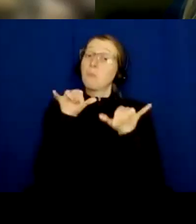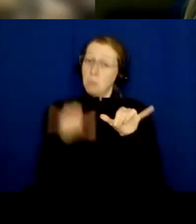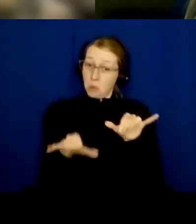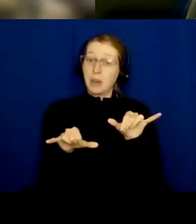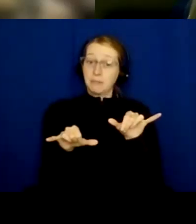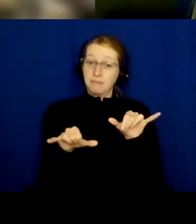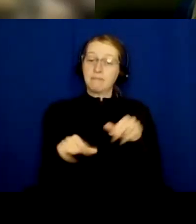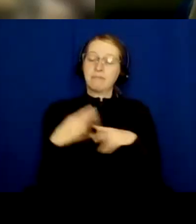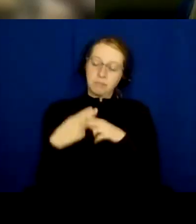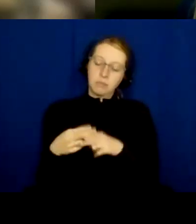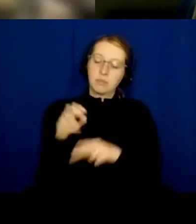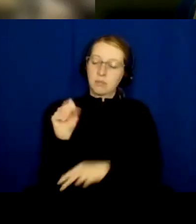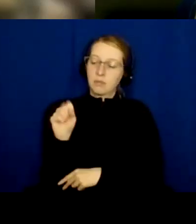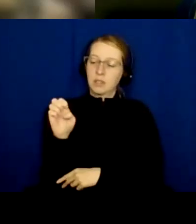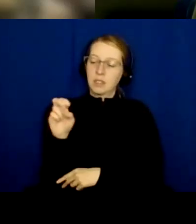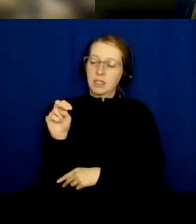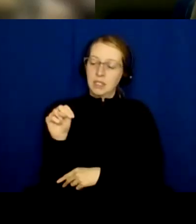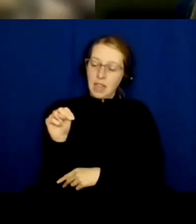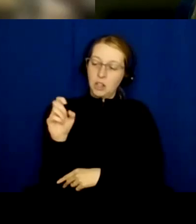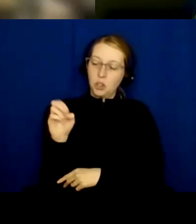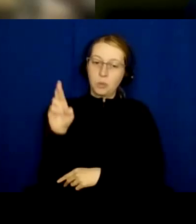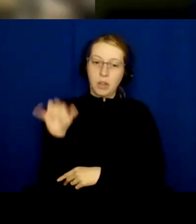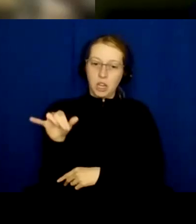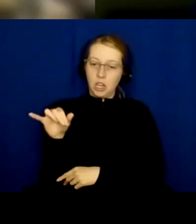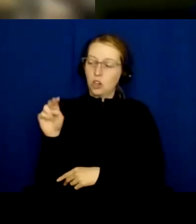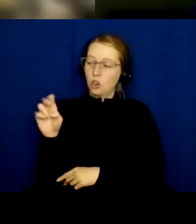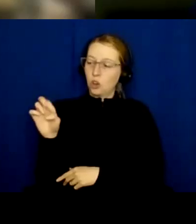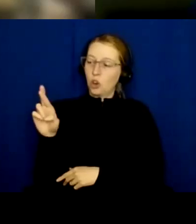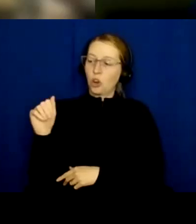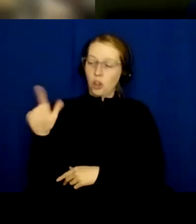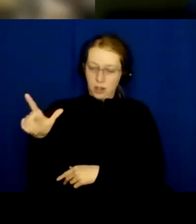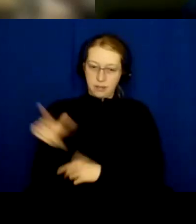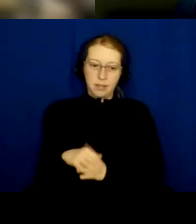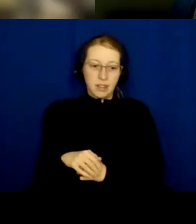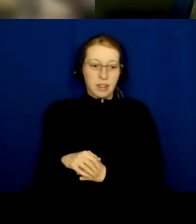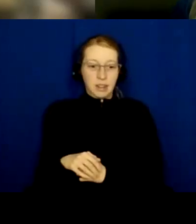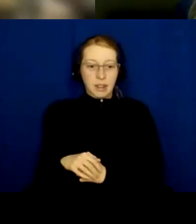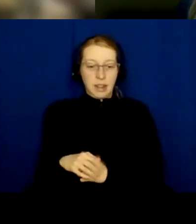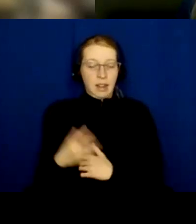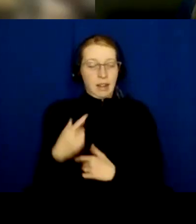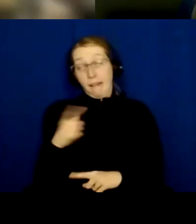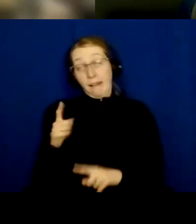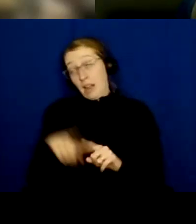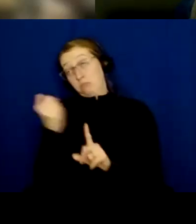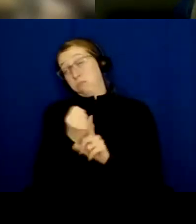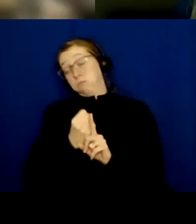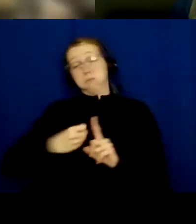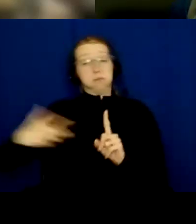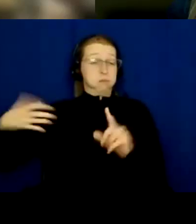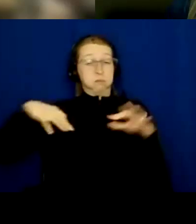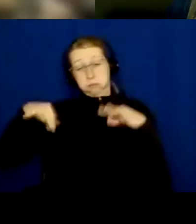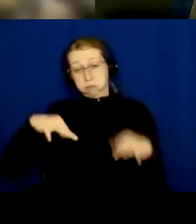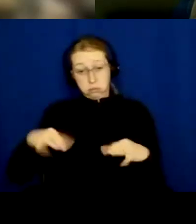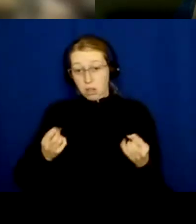loss. I can't really speak on it too much. I know there's a lot of ongoing research and scientists looking into things